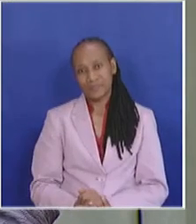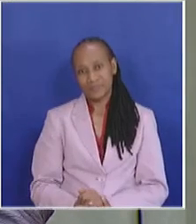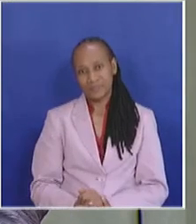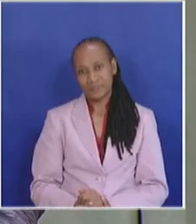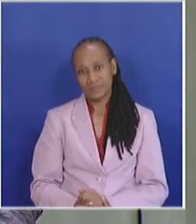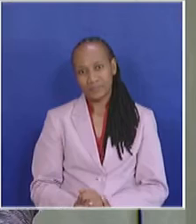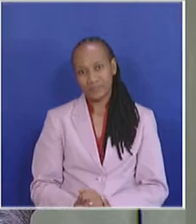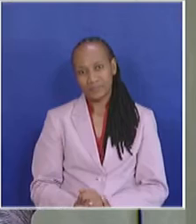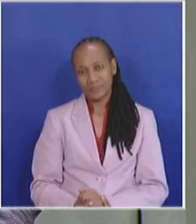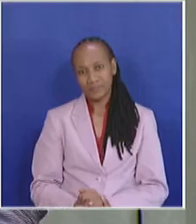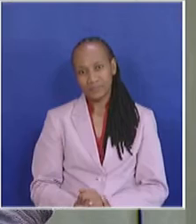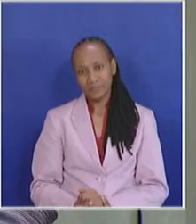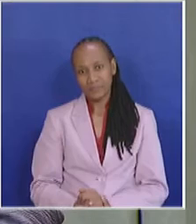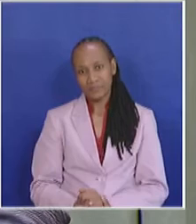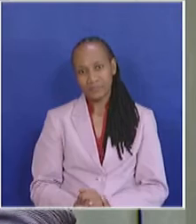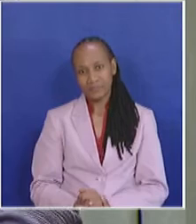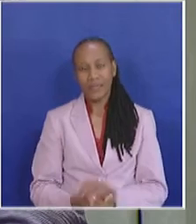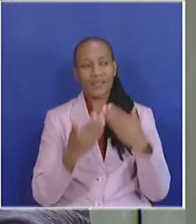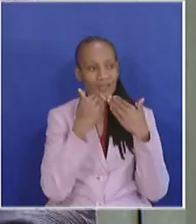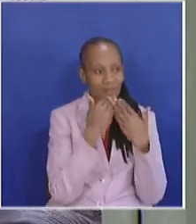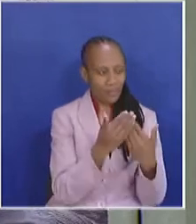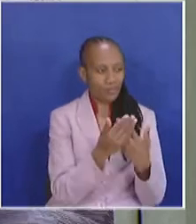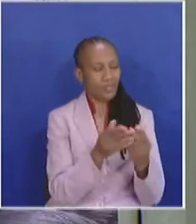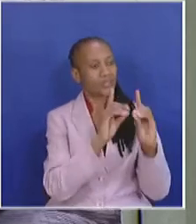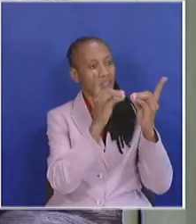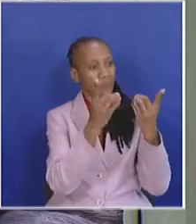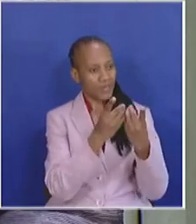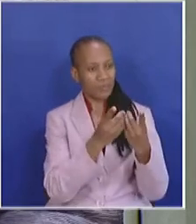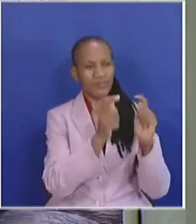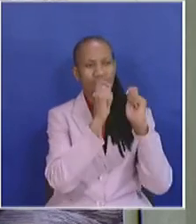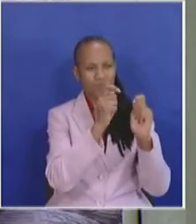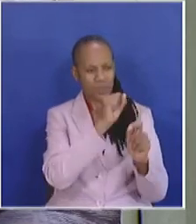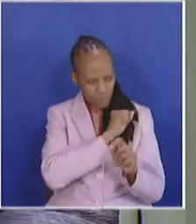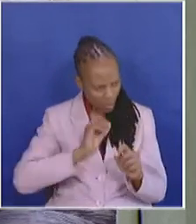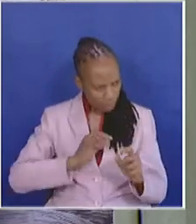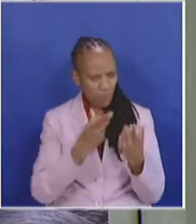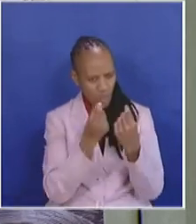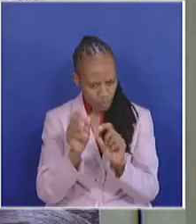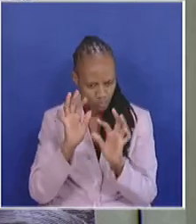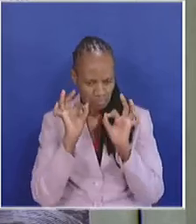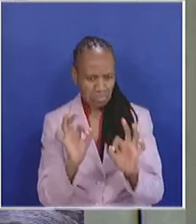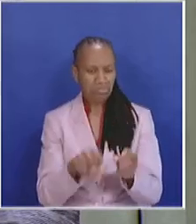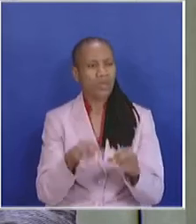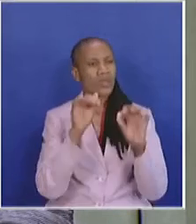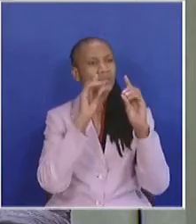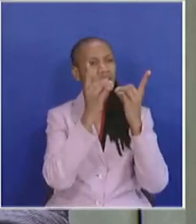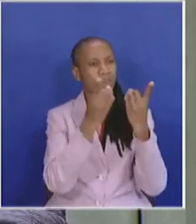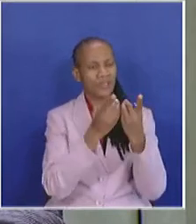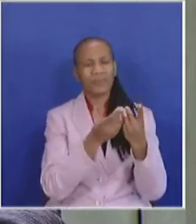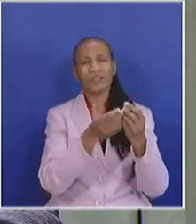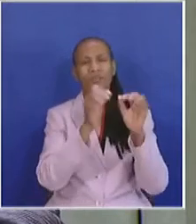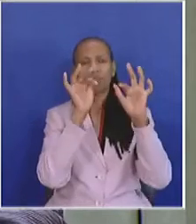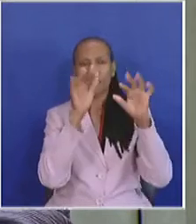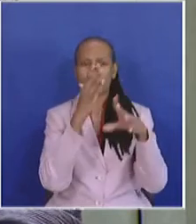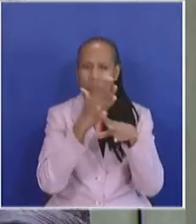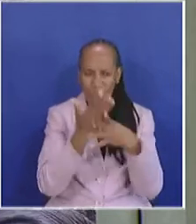is played by our officials in the Department of Transport, Department of Public Works, COLTA,